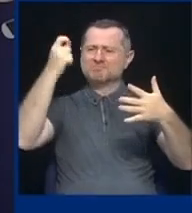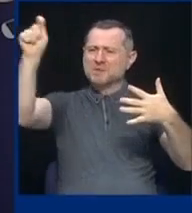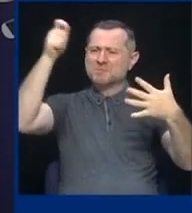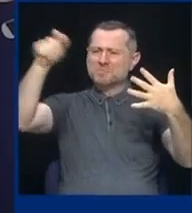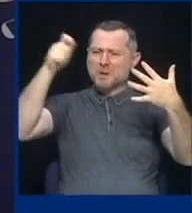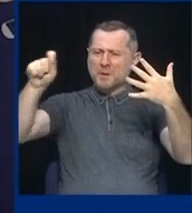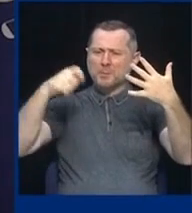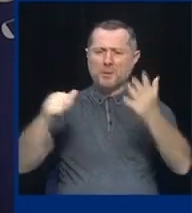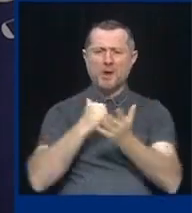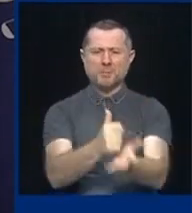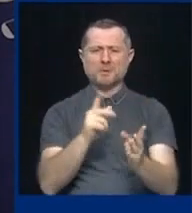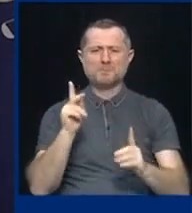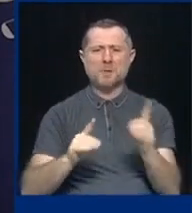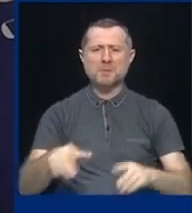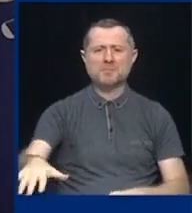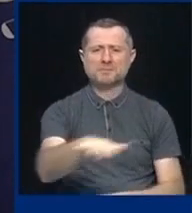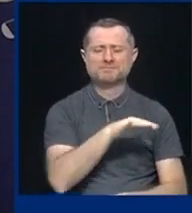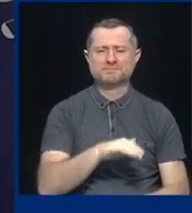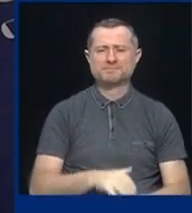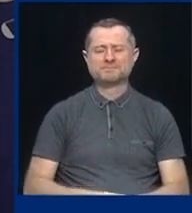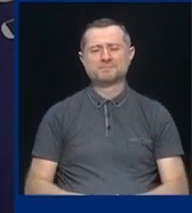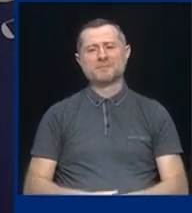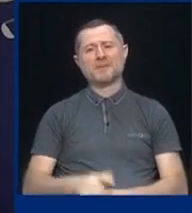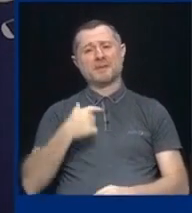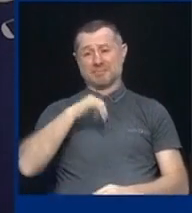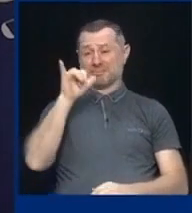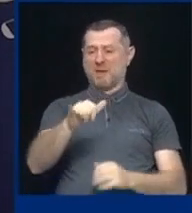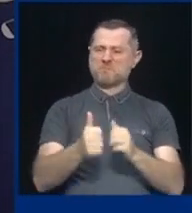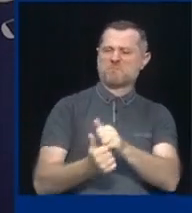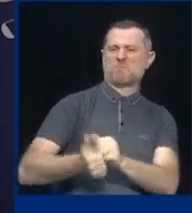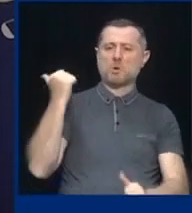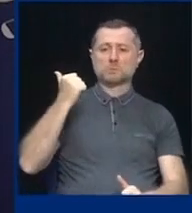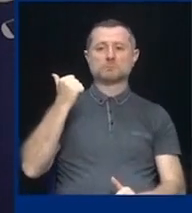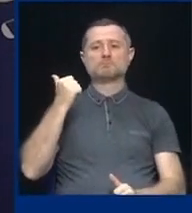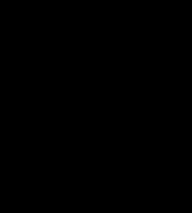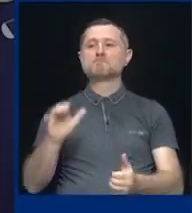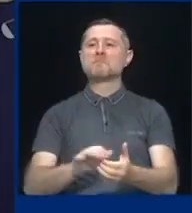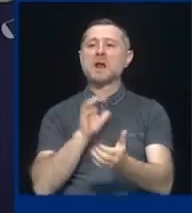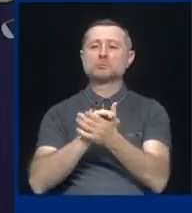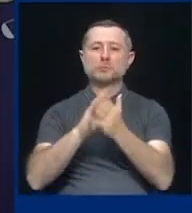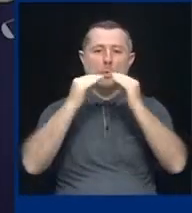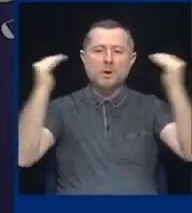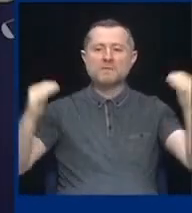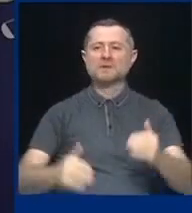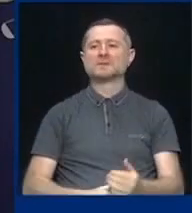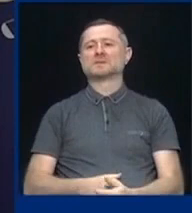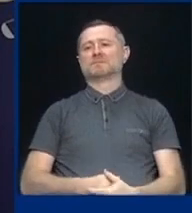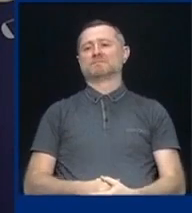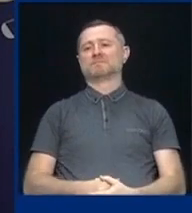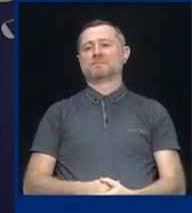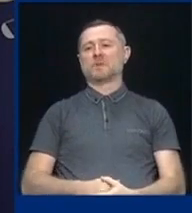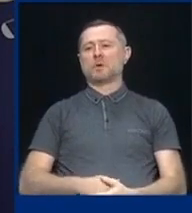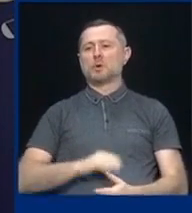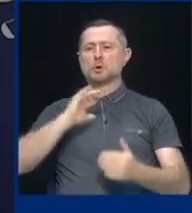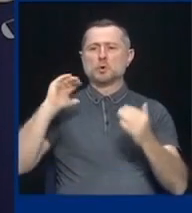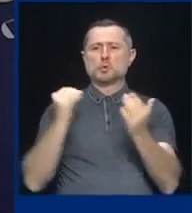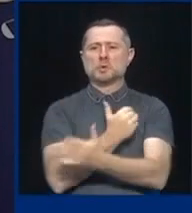about. Just think about what we did. We passed marriage equality, creating a new civil